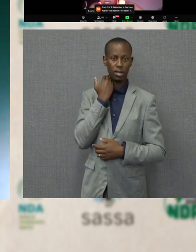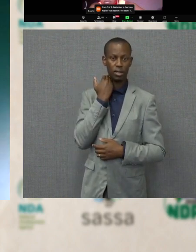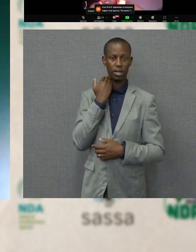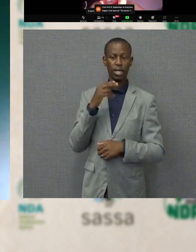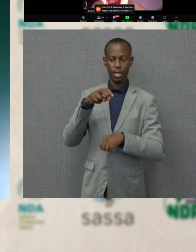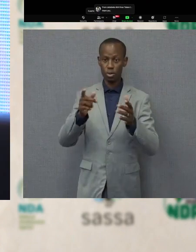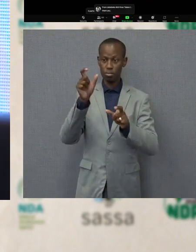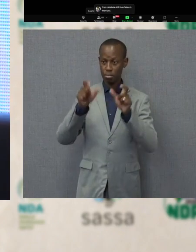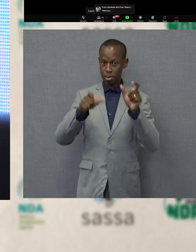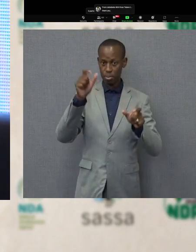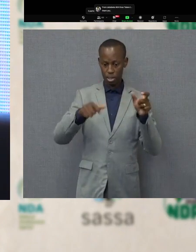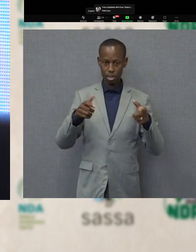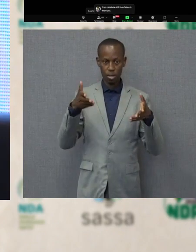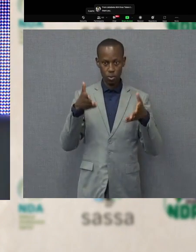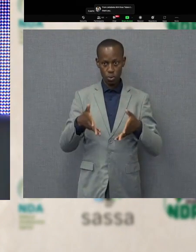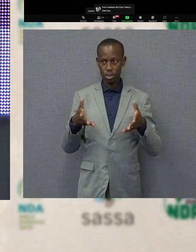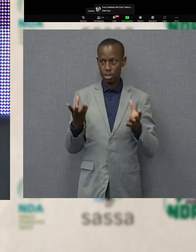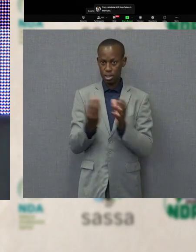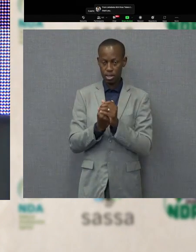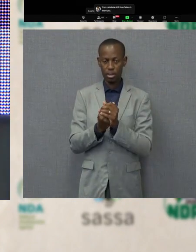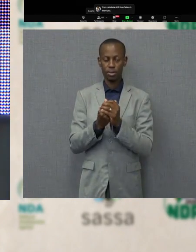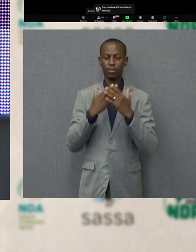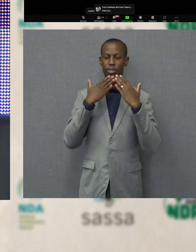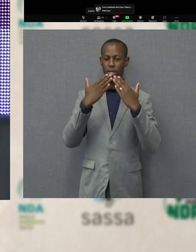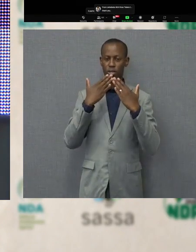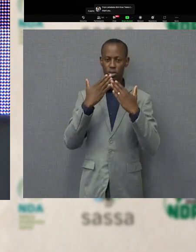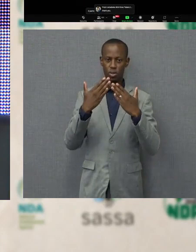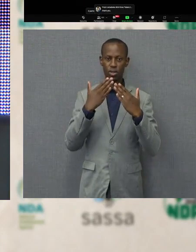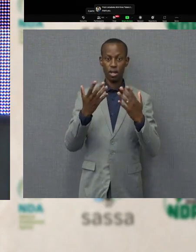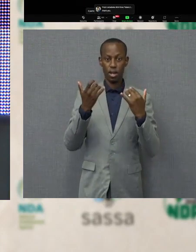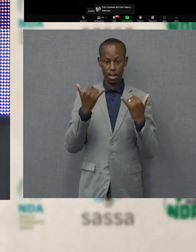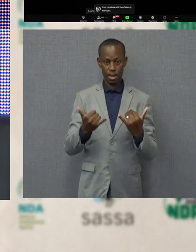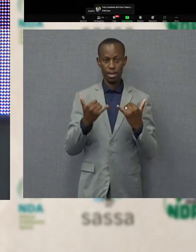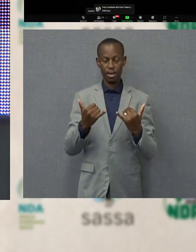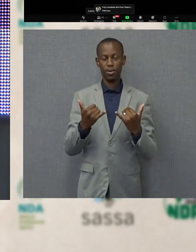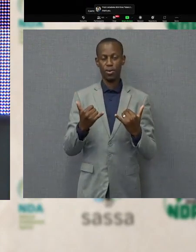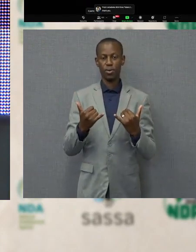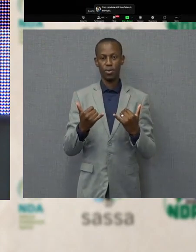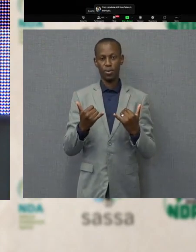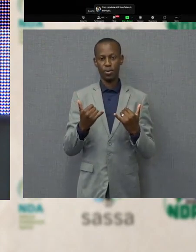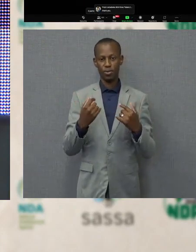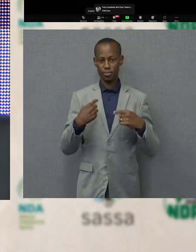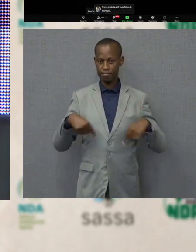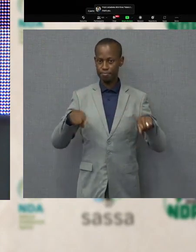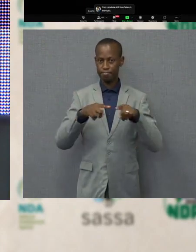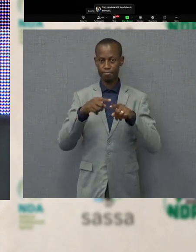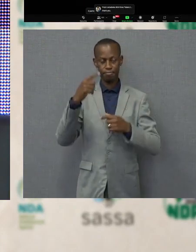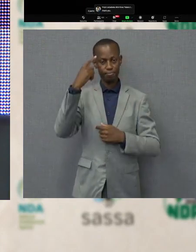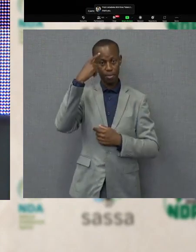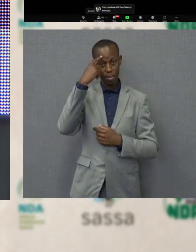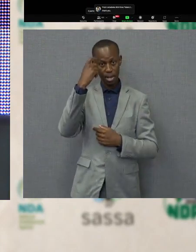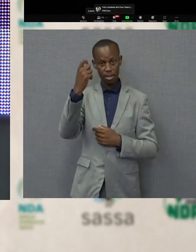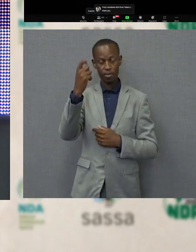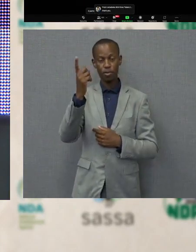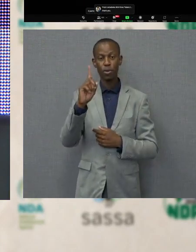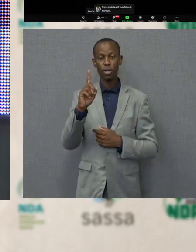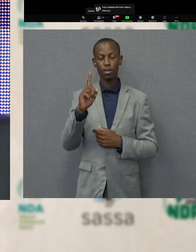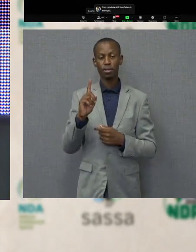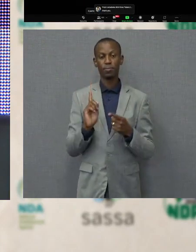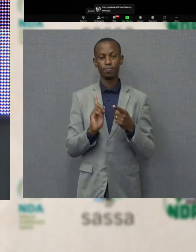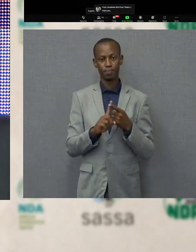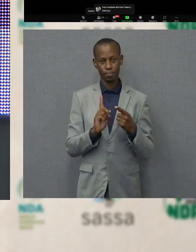as well. And from this, our belief is that, one, we're going